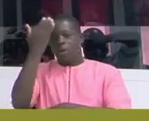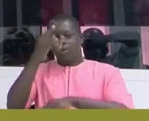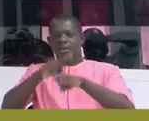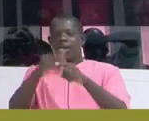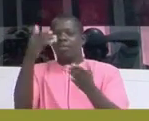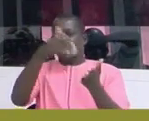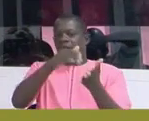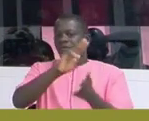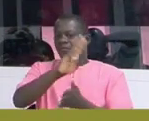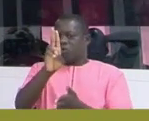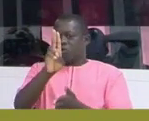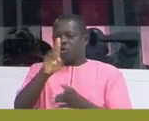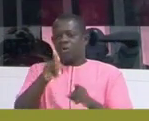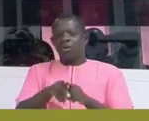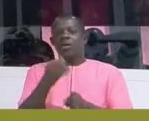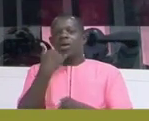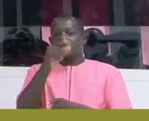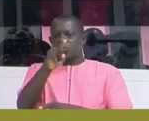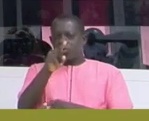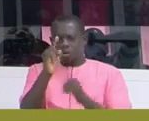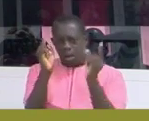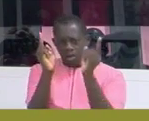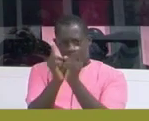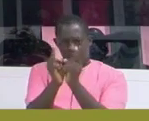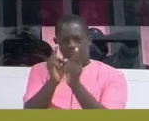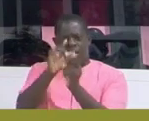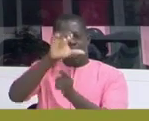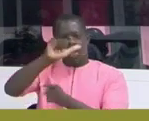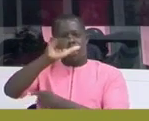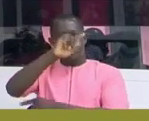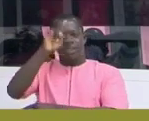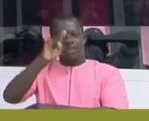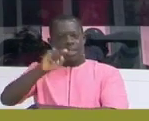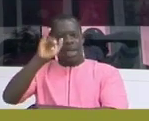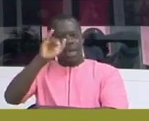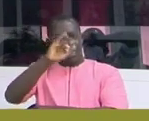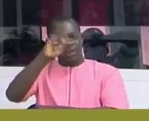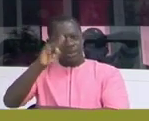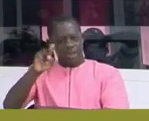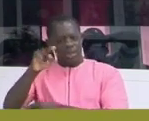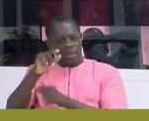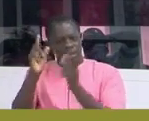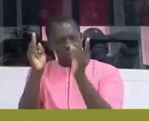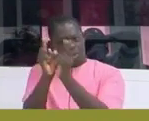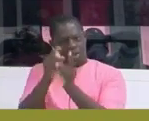That day we did not come in the morning. Did you eventually see